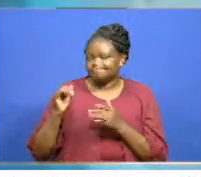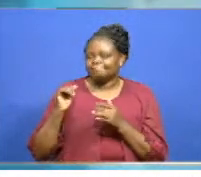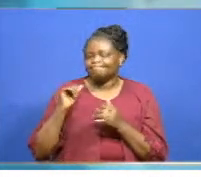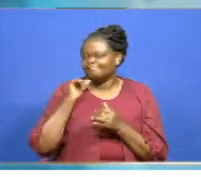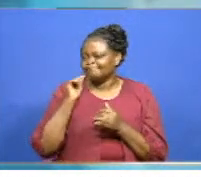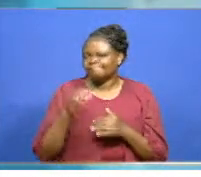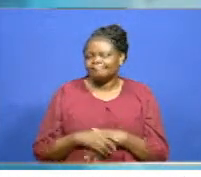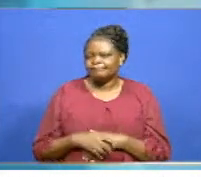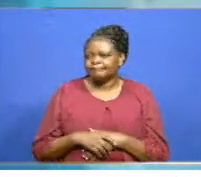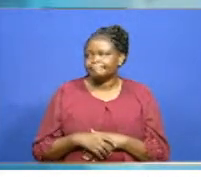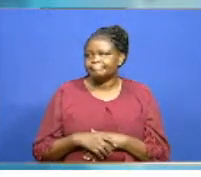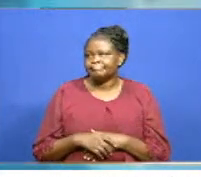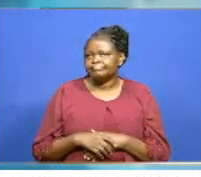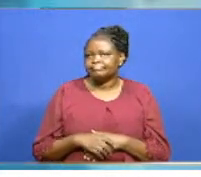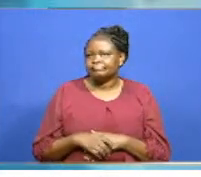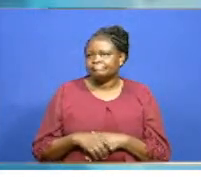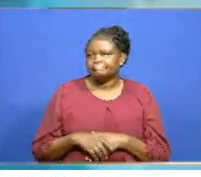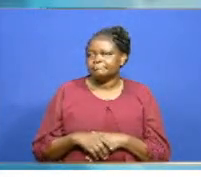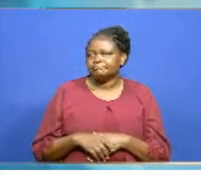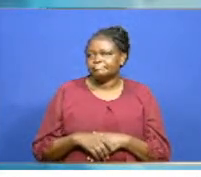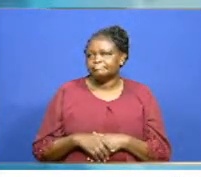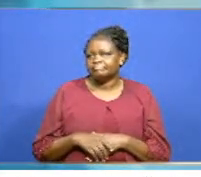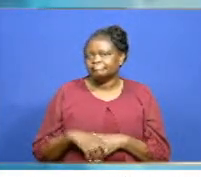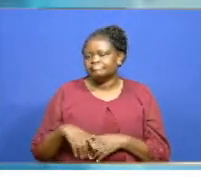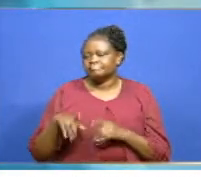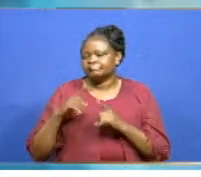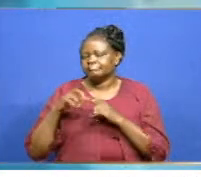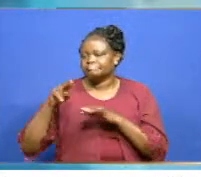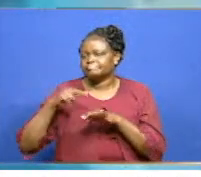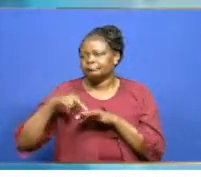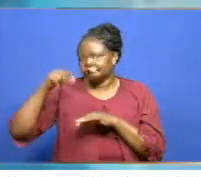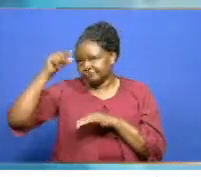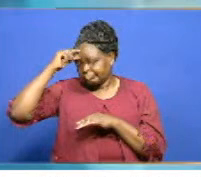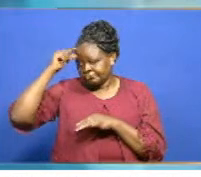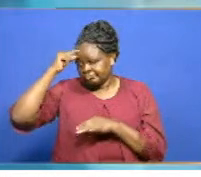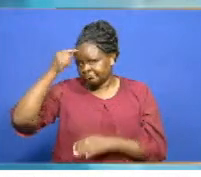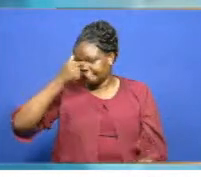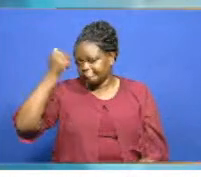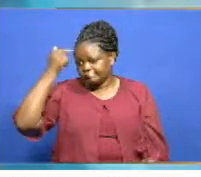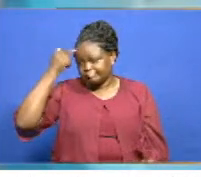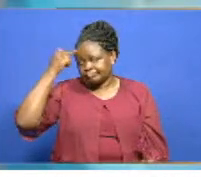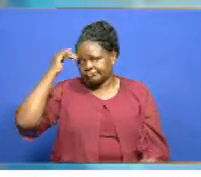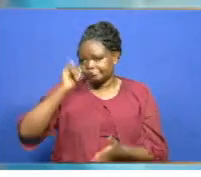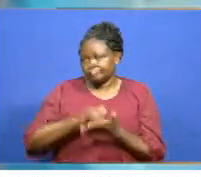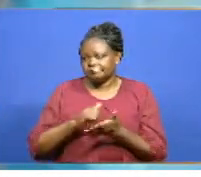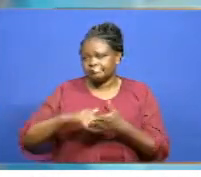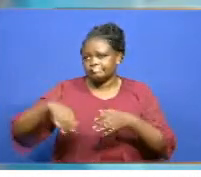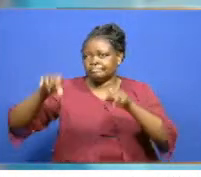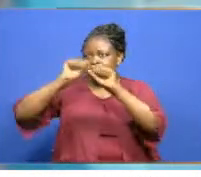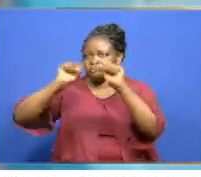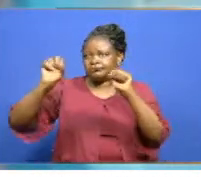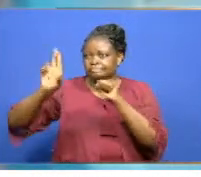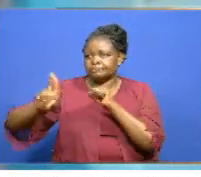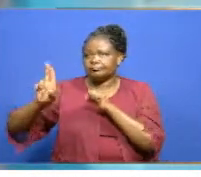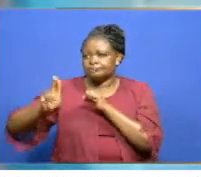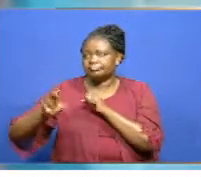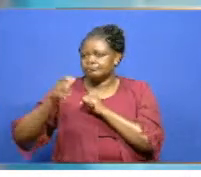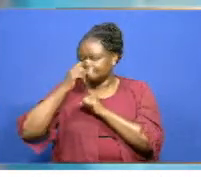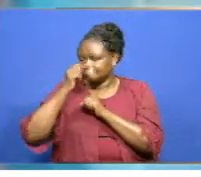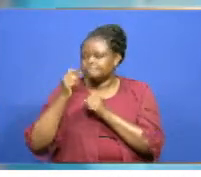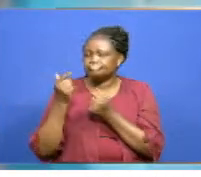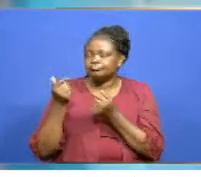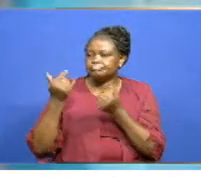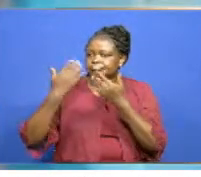place the heavy hand of the national government. Because I think maybe the President Uhuru would wish to be neutral